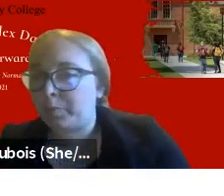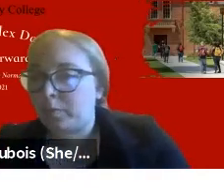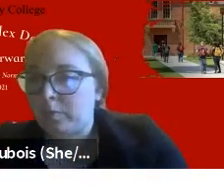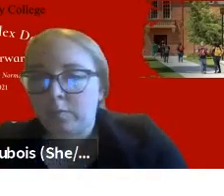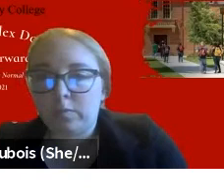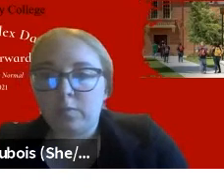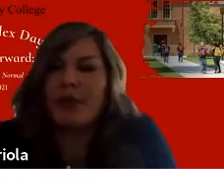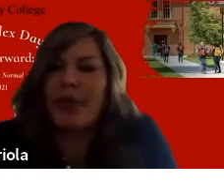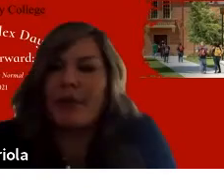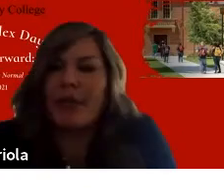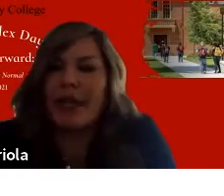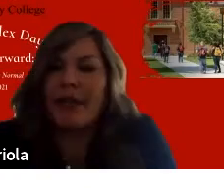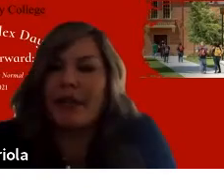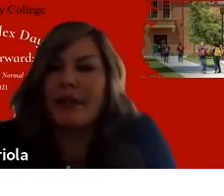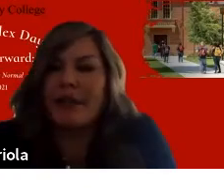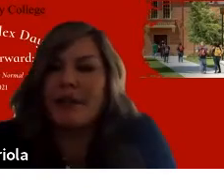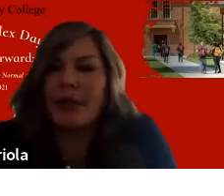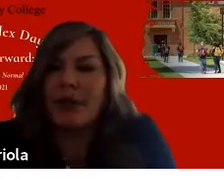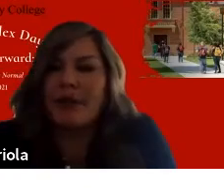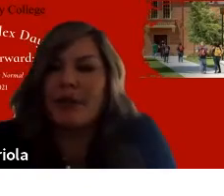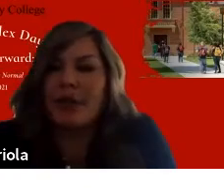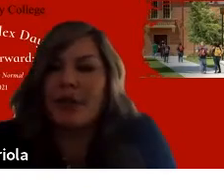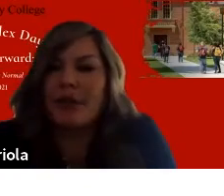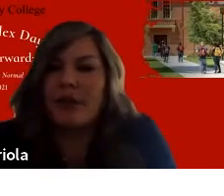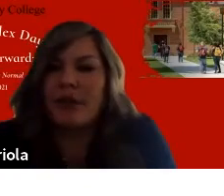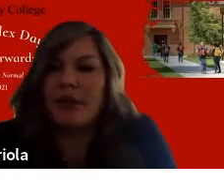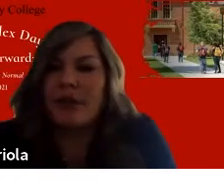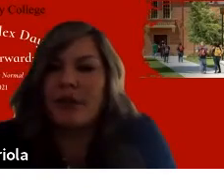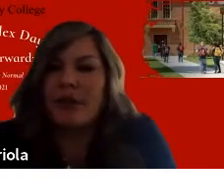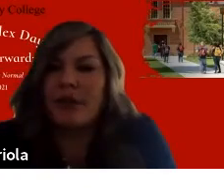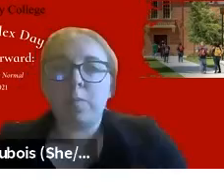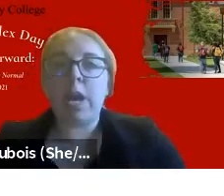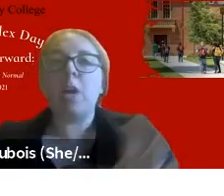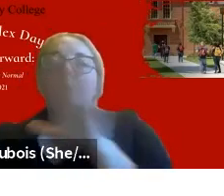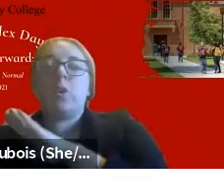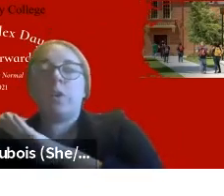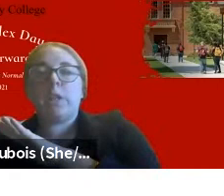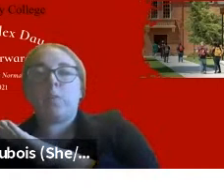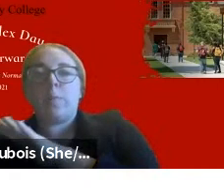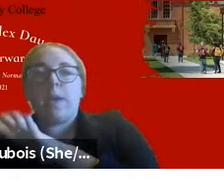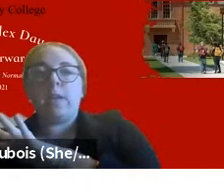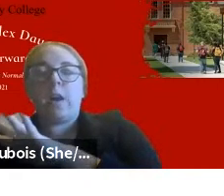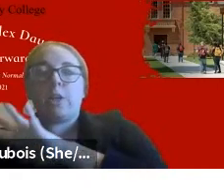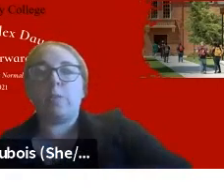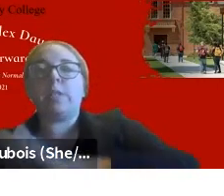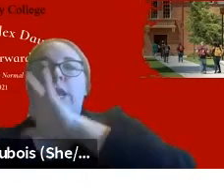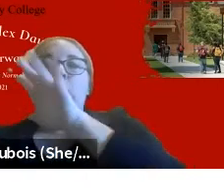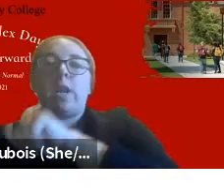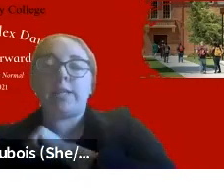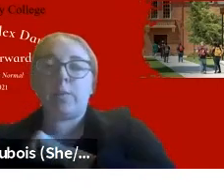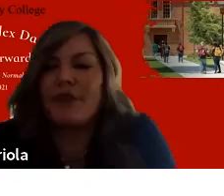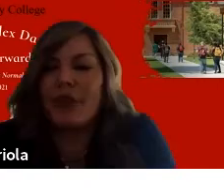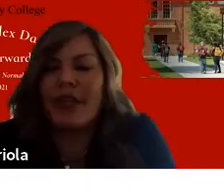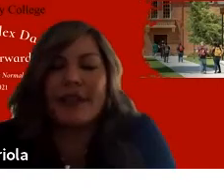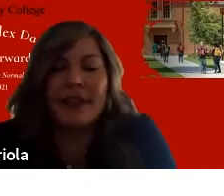know. I'm not sure what happened, but Hannah disappeared off the screen. Hannah was currently she was signing